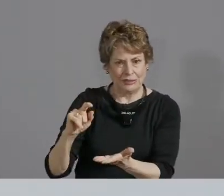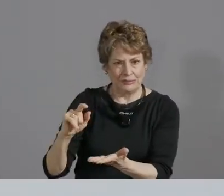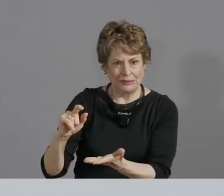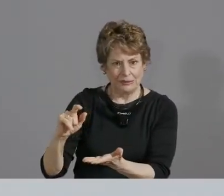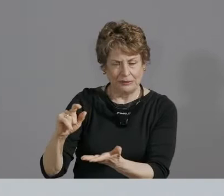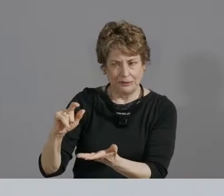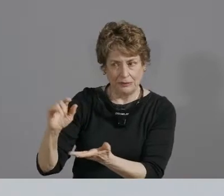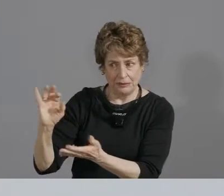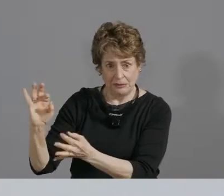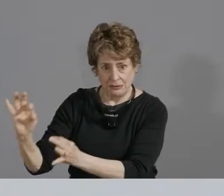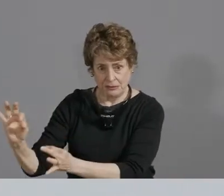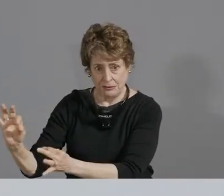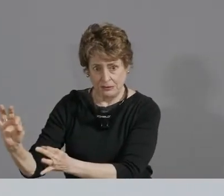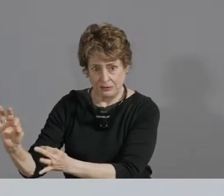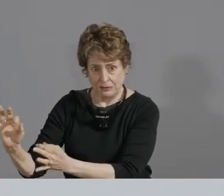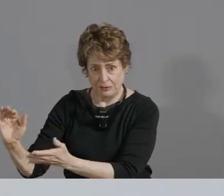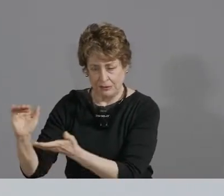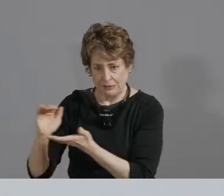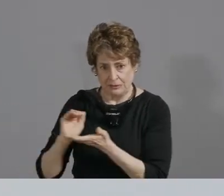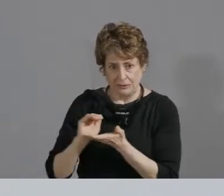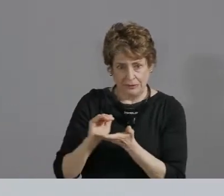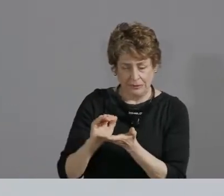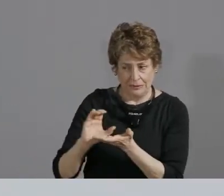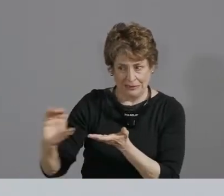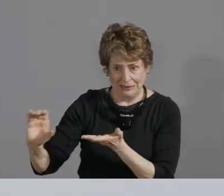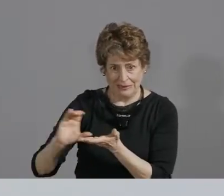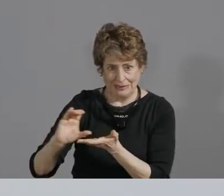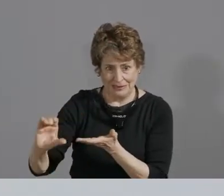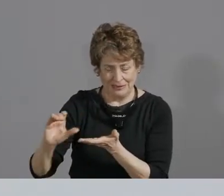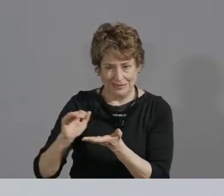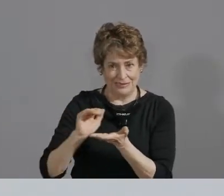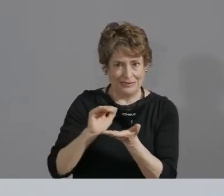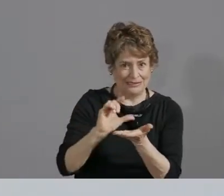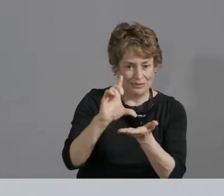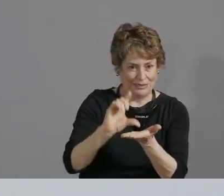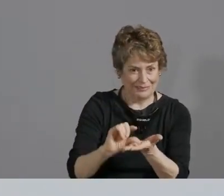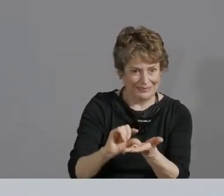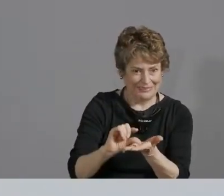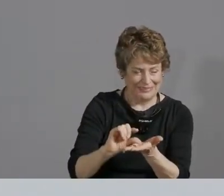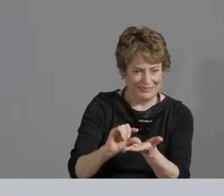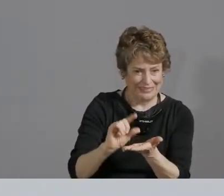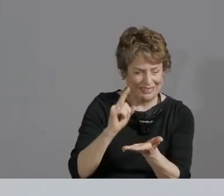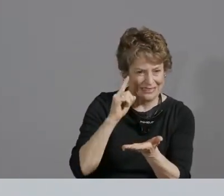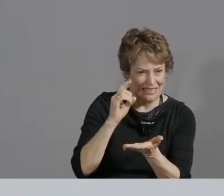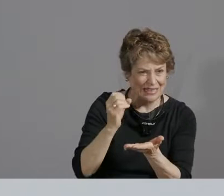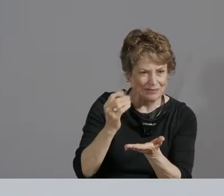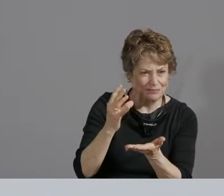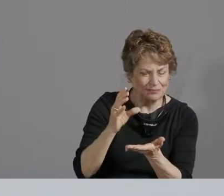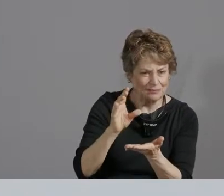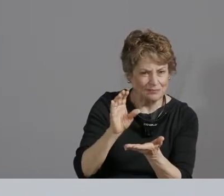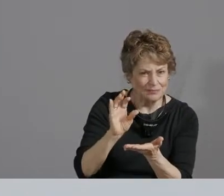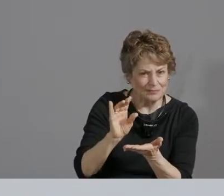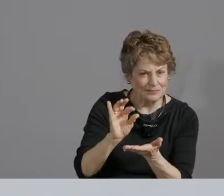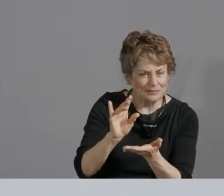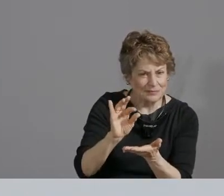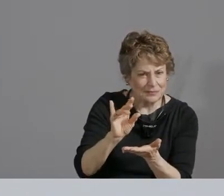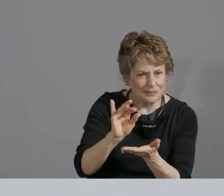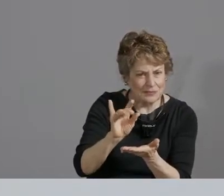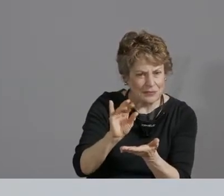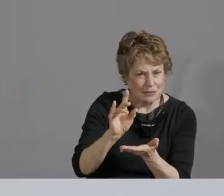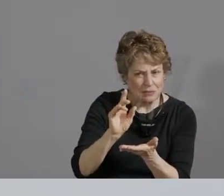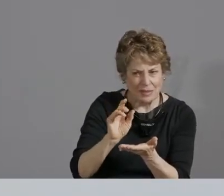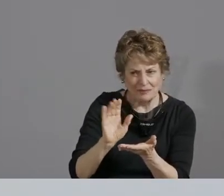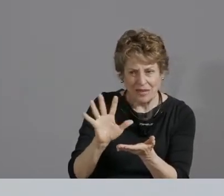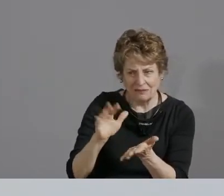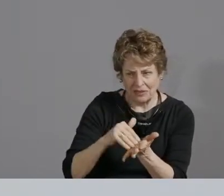the state. So there's another I think it's 5,850 that they will be getting. In addition, we have held back